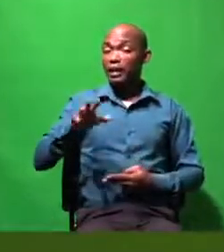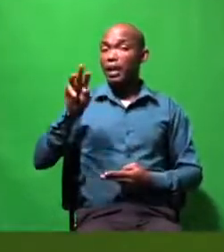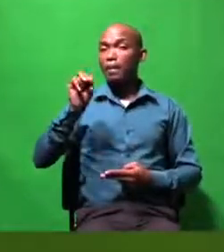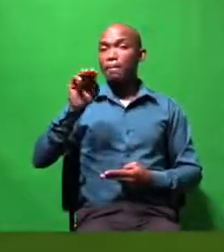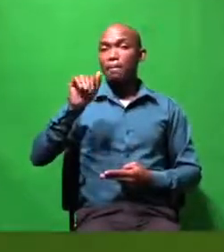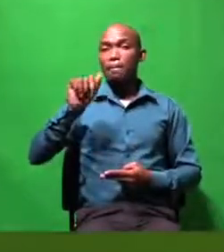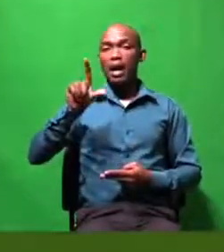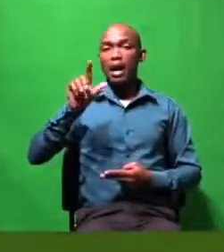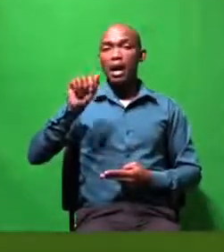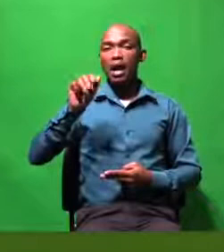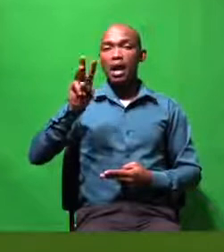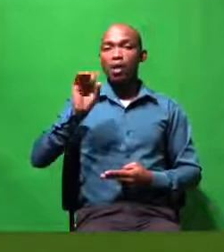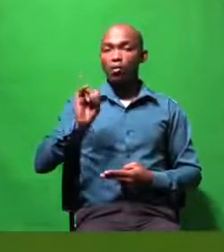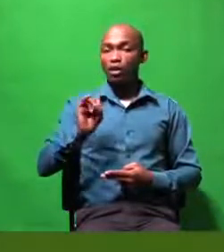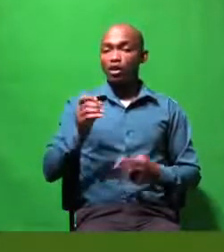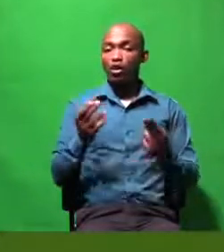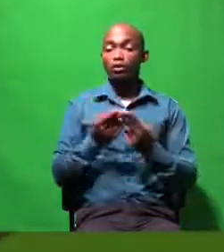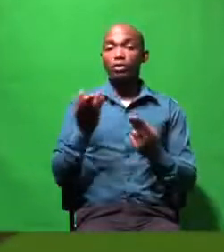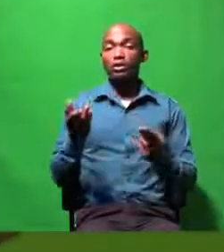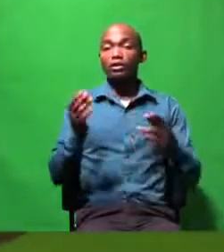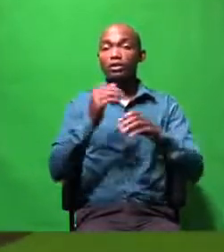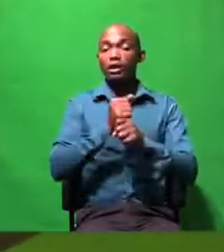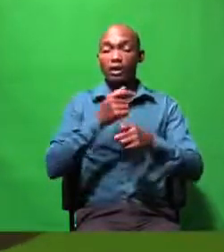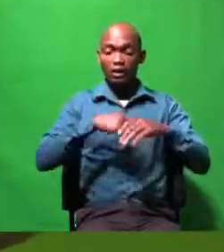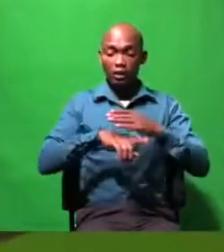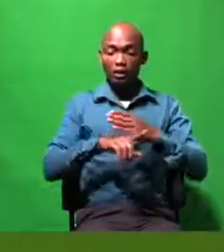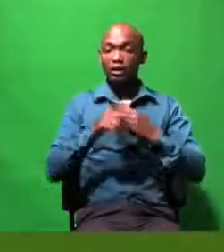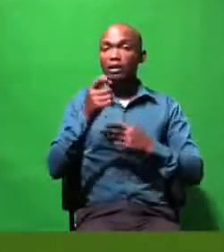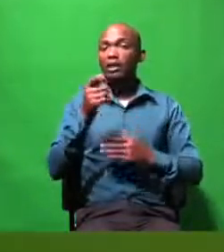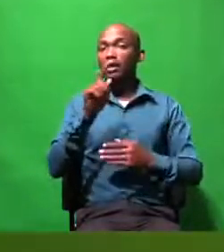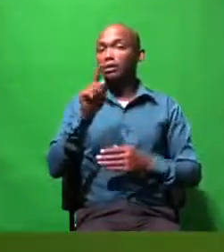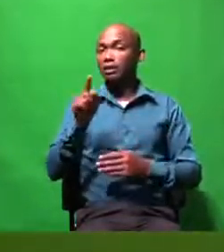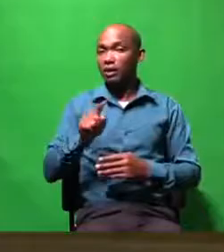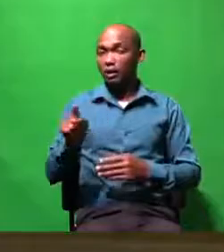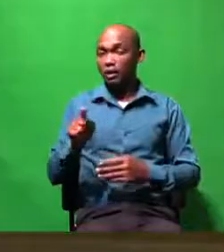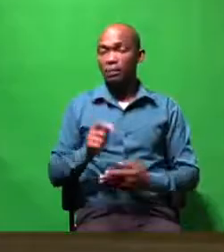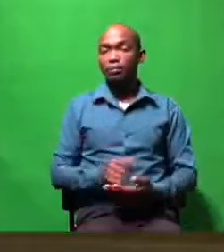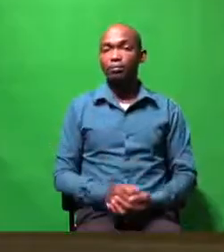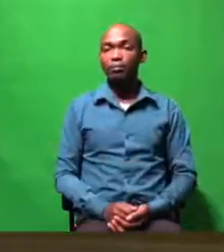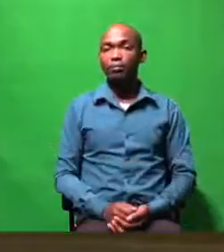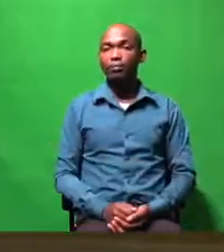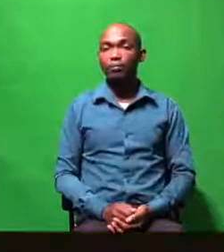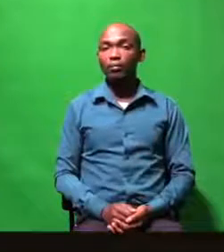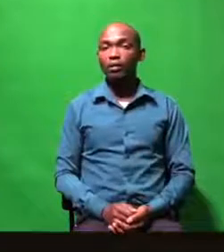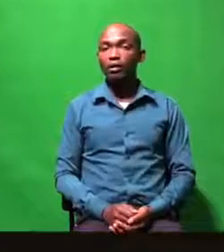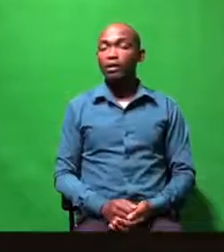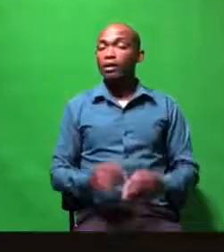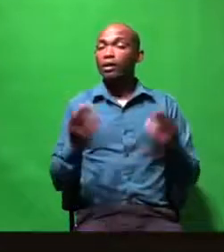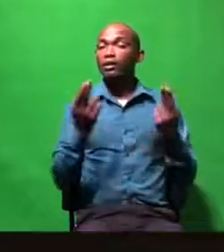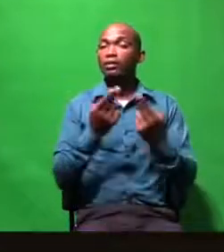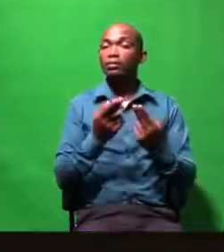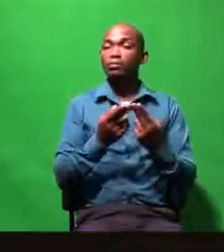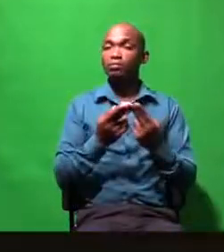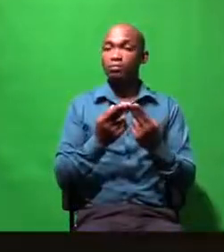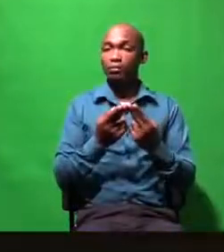Also this is available in Tanzania. Another lake is